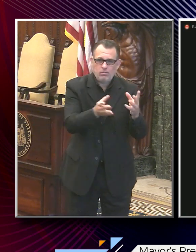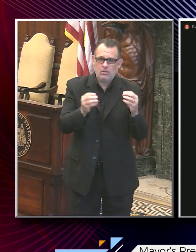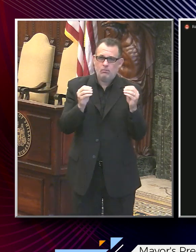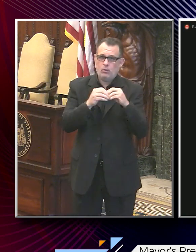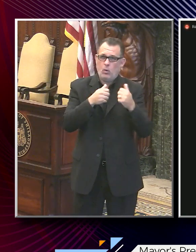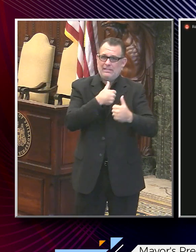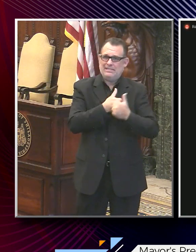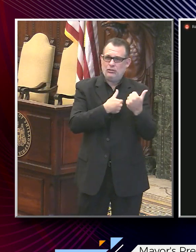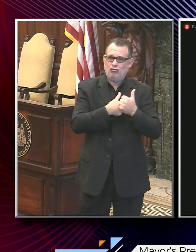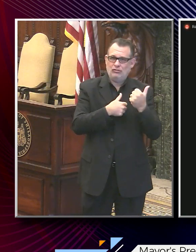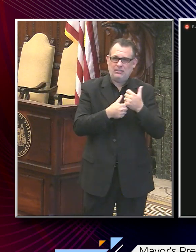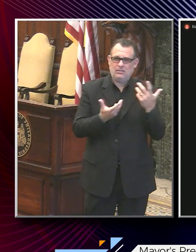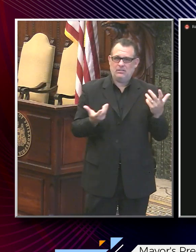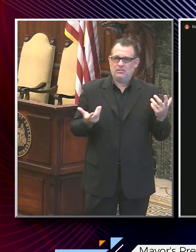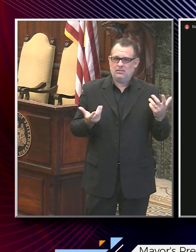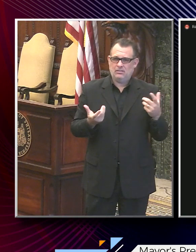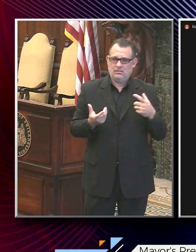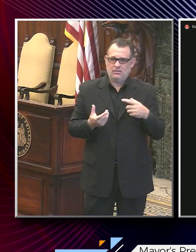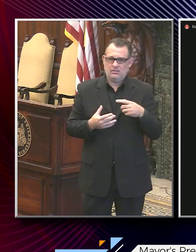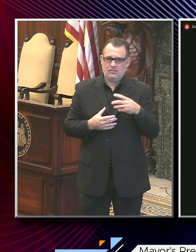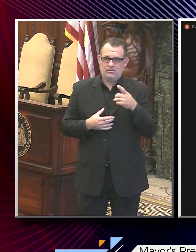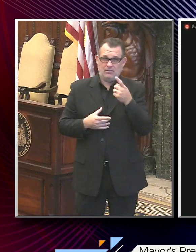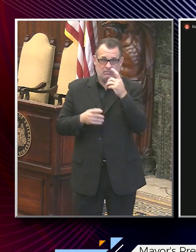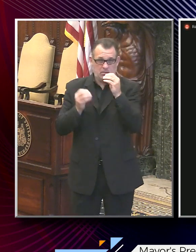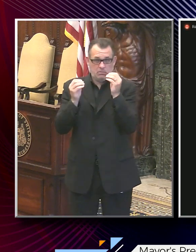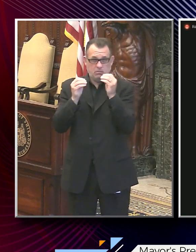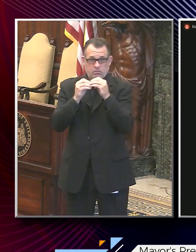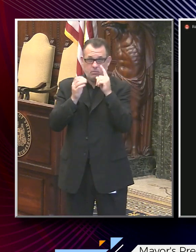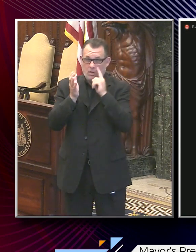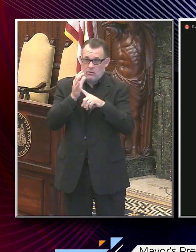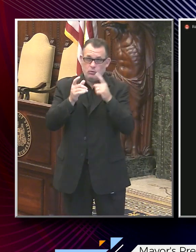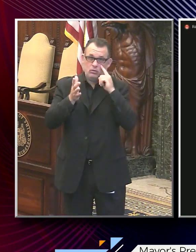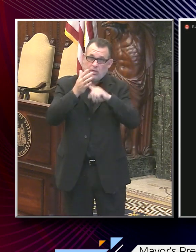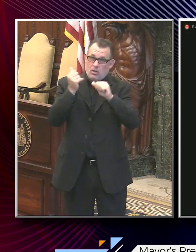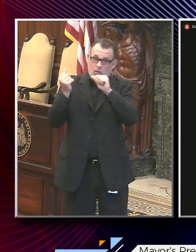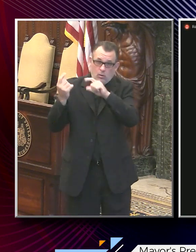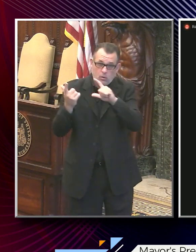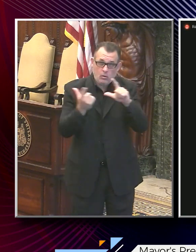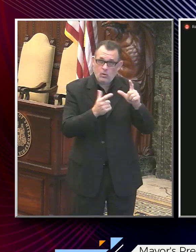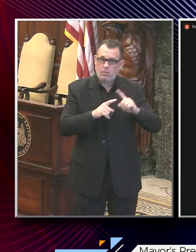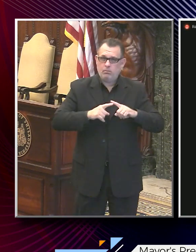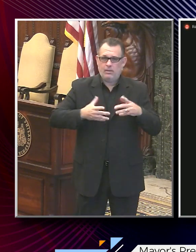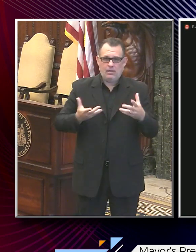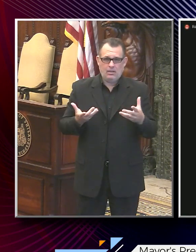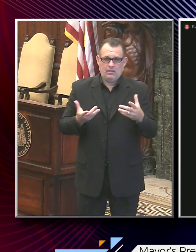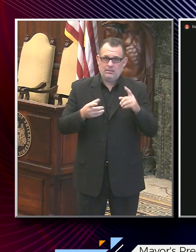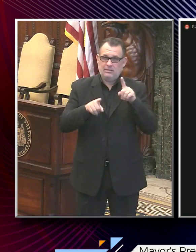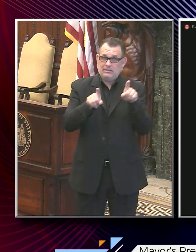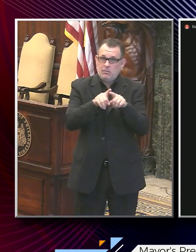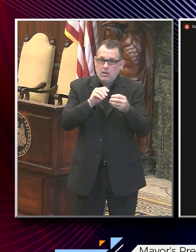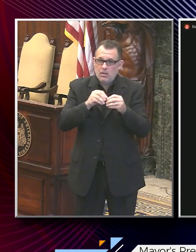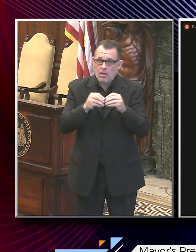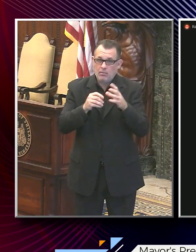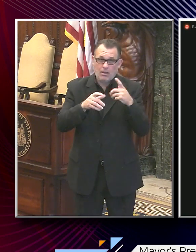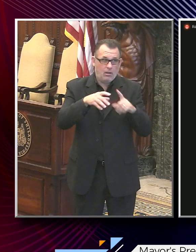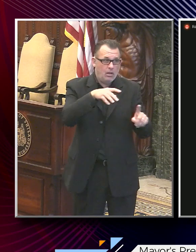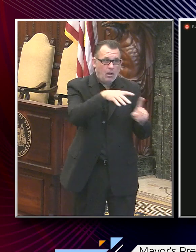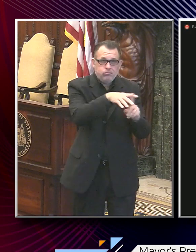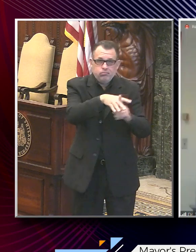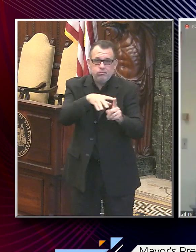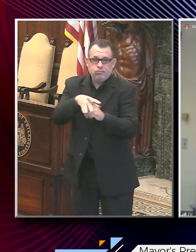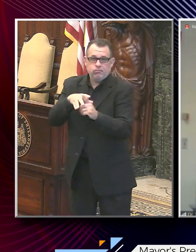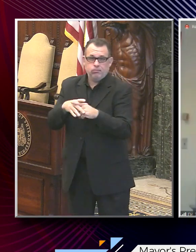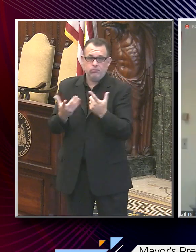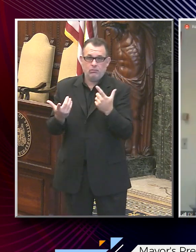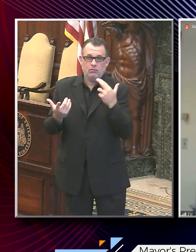do you expect to actually have more inspectors or have more inspectors, have inspectors visiting restaurants more often? Well,